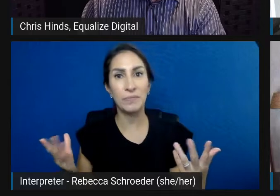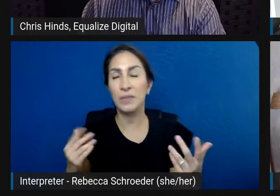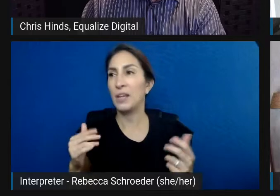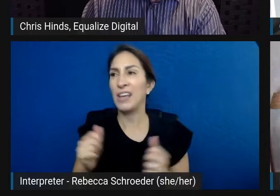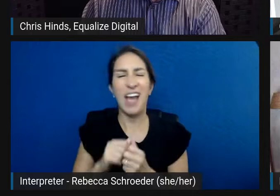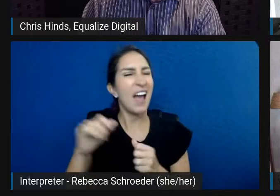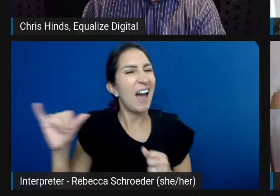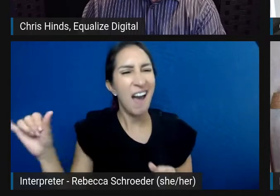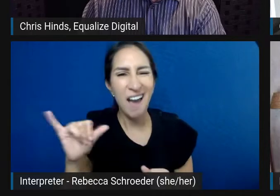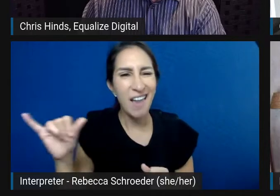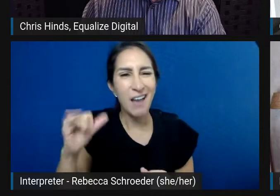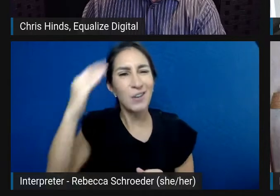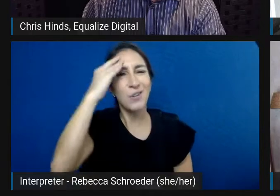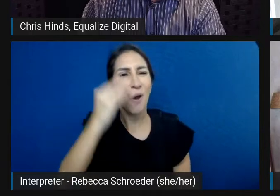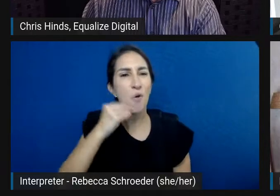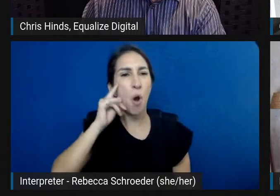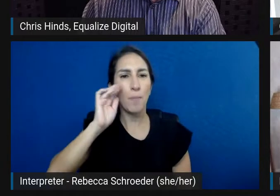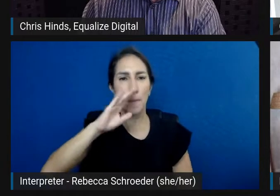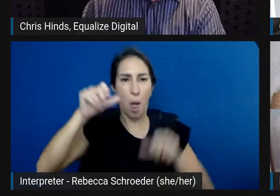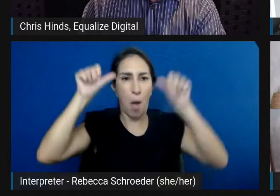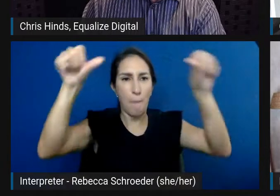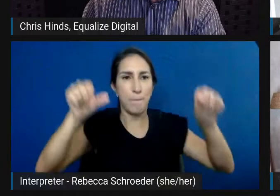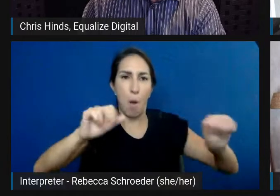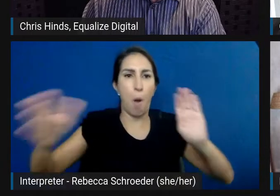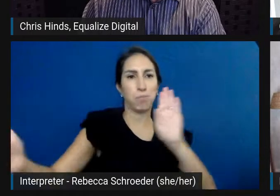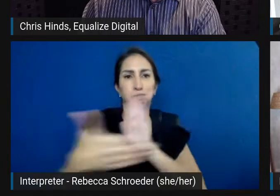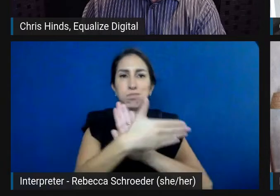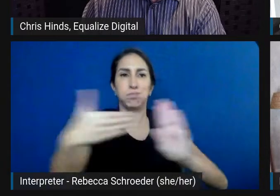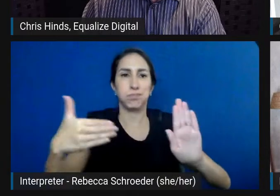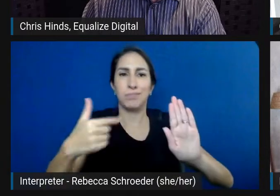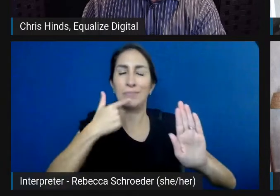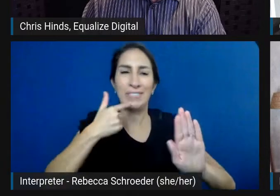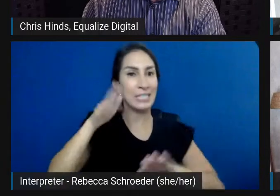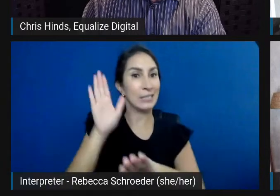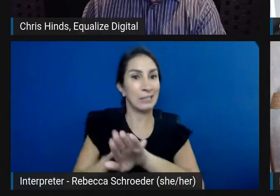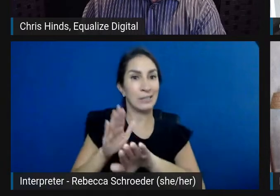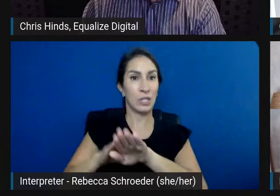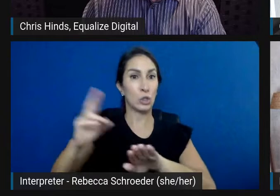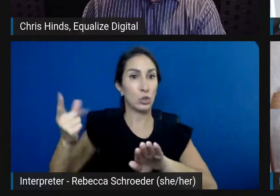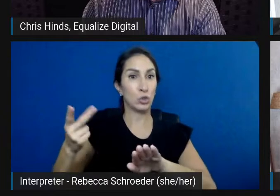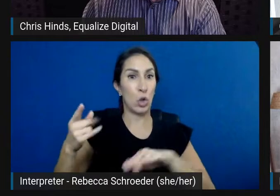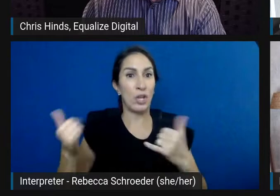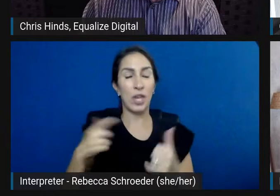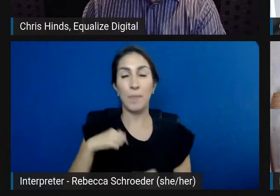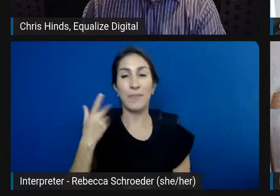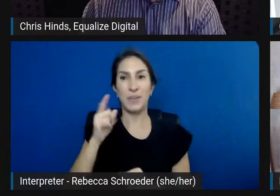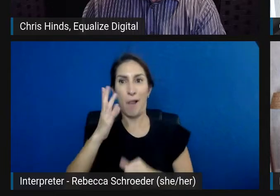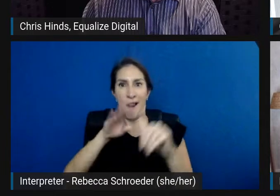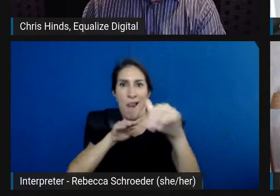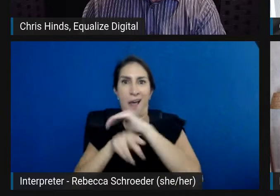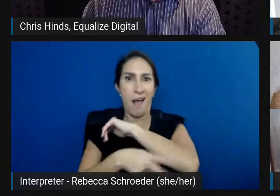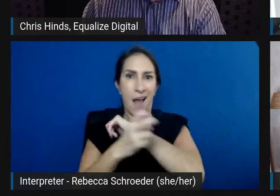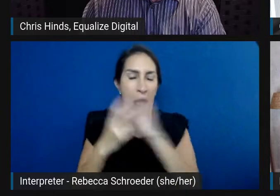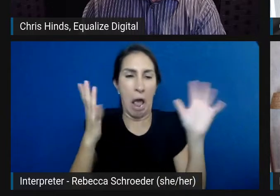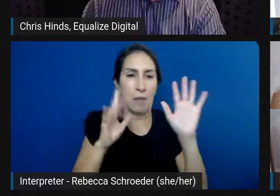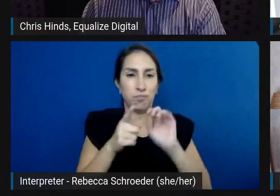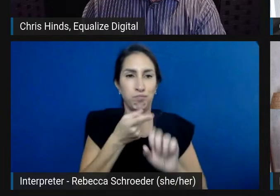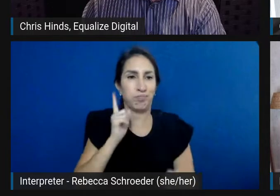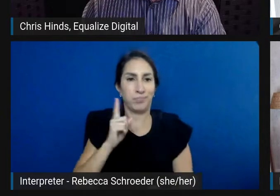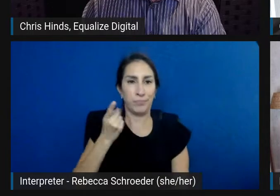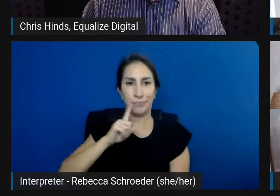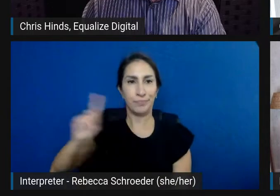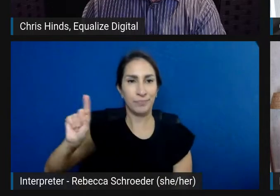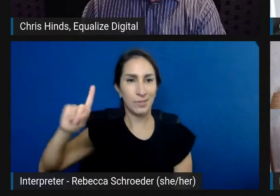dogs sign to a robber. They will see that sign and maybe move on to the next house. They don't want, they don't want to mess with that. So